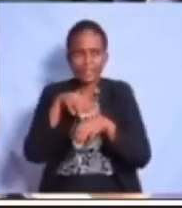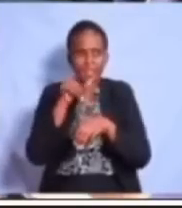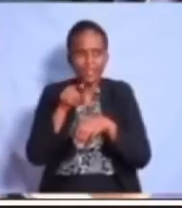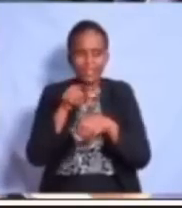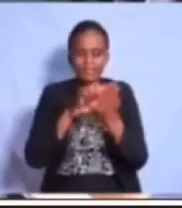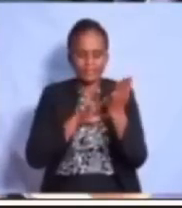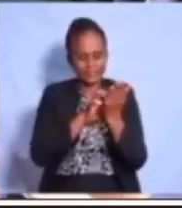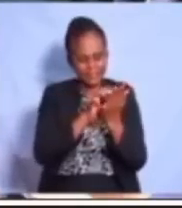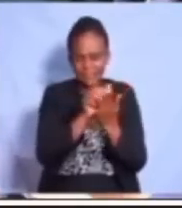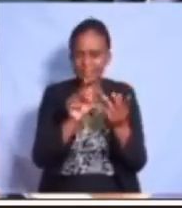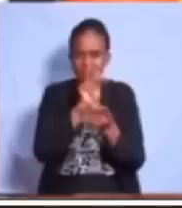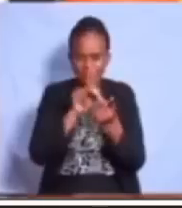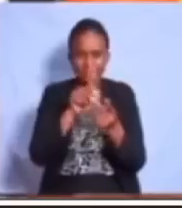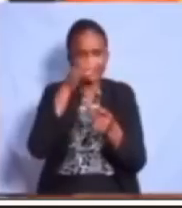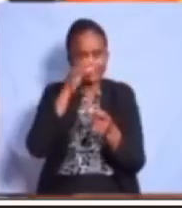corruption.